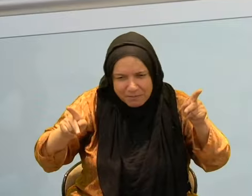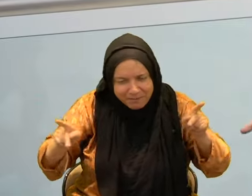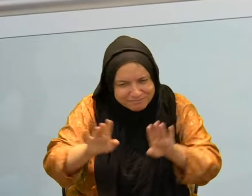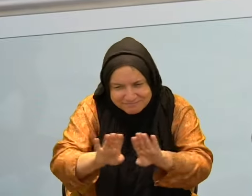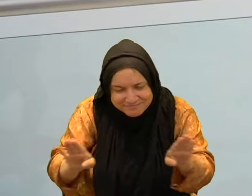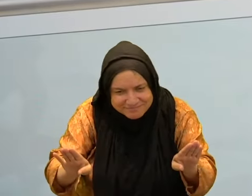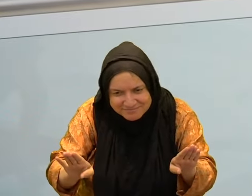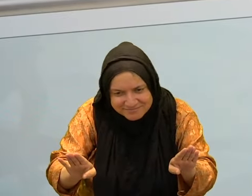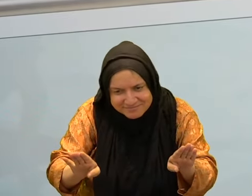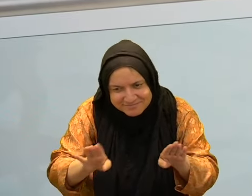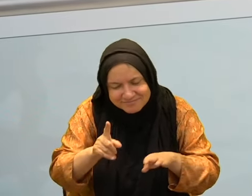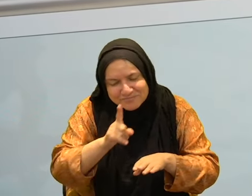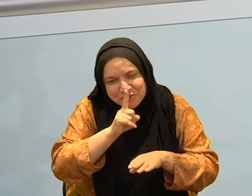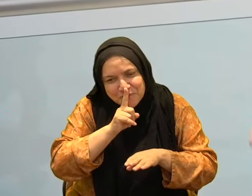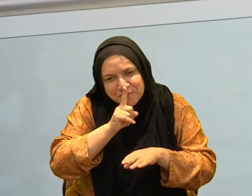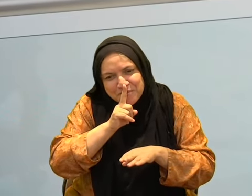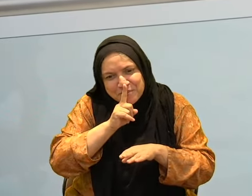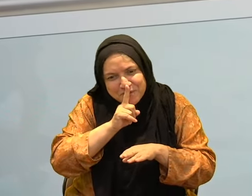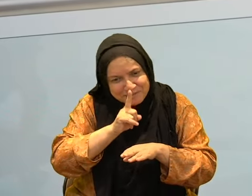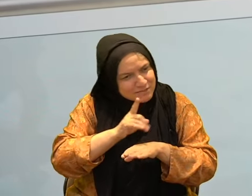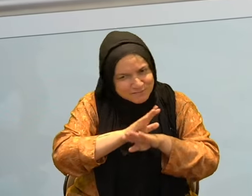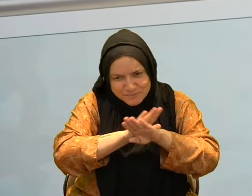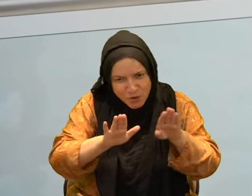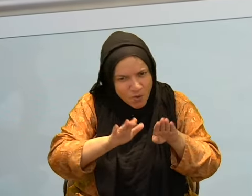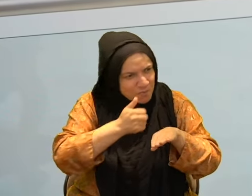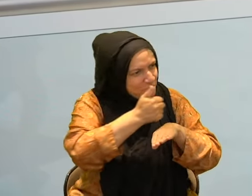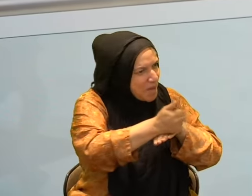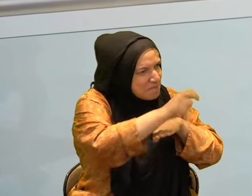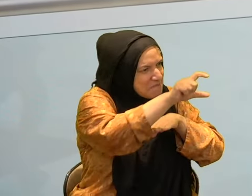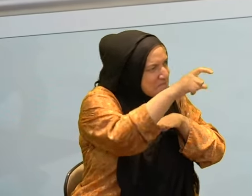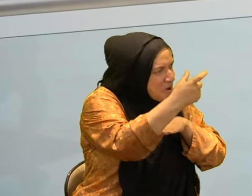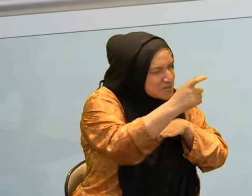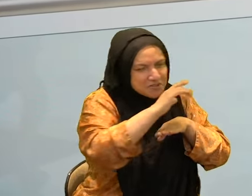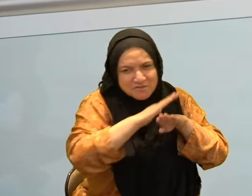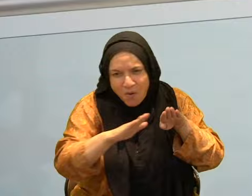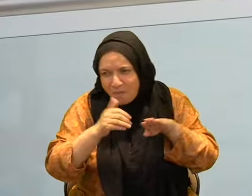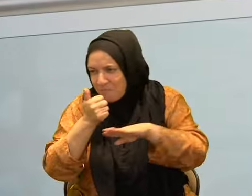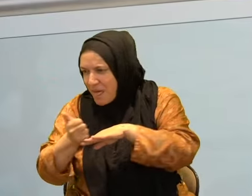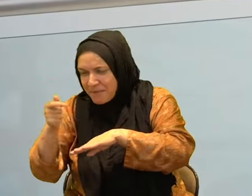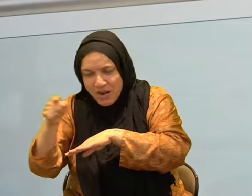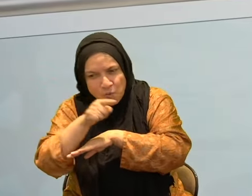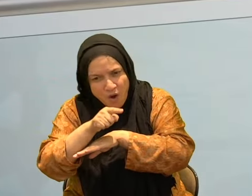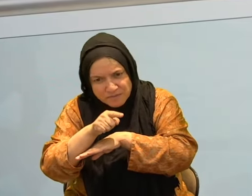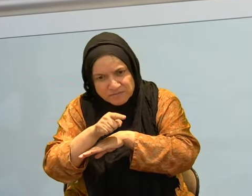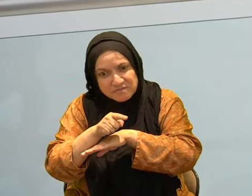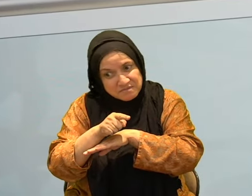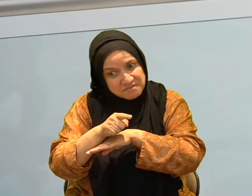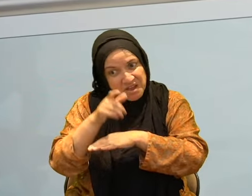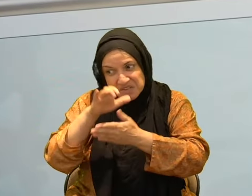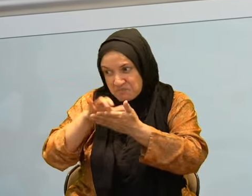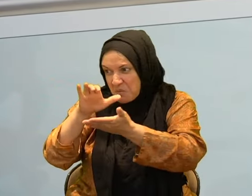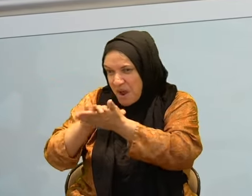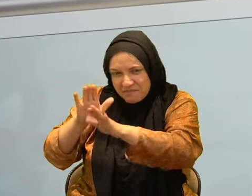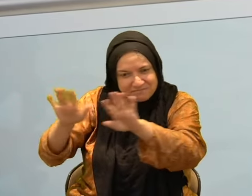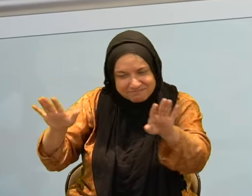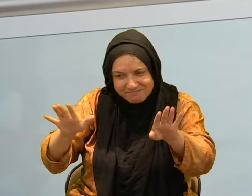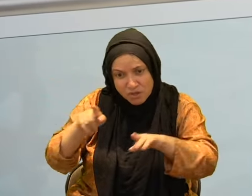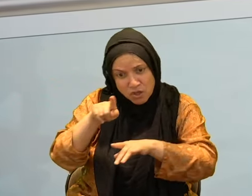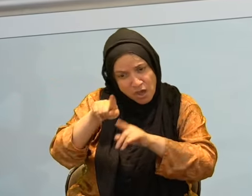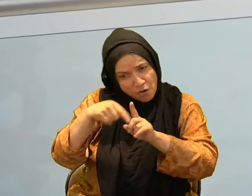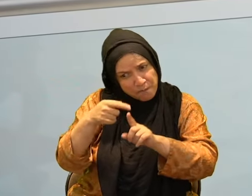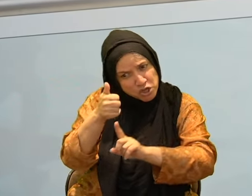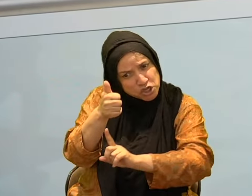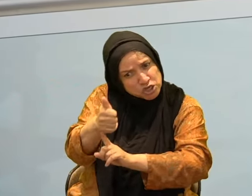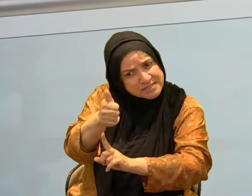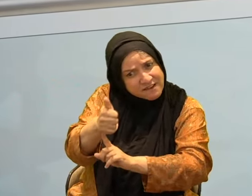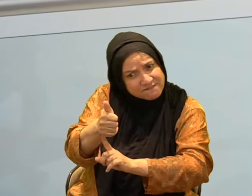Allah will reward accordingly. So if you have to struggle more to be morally upright, the reward is greater. But you never